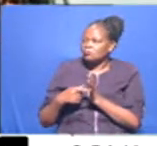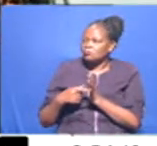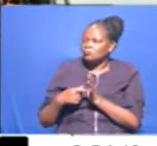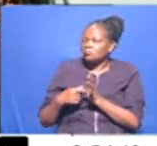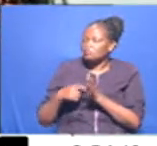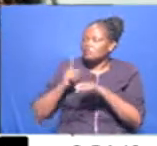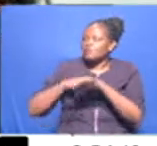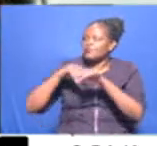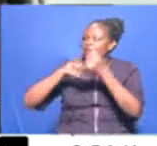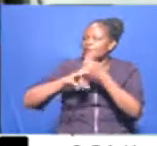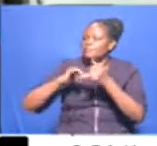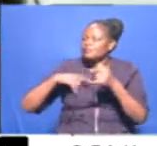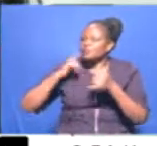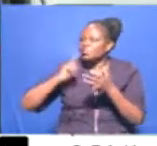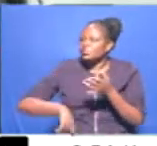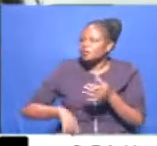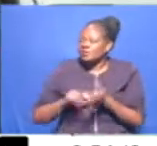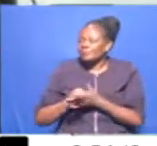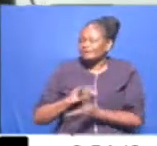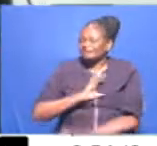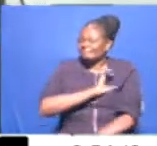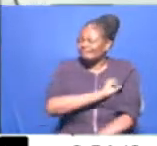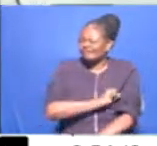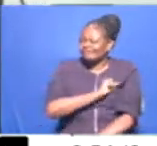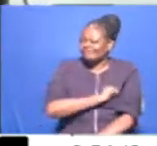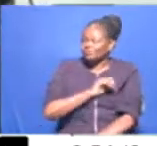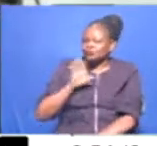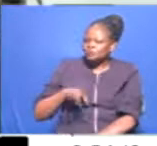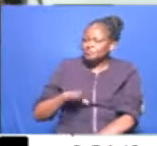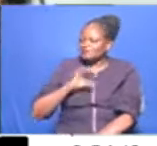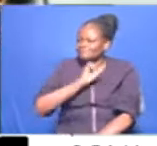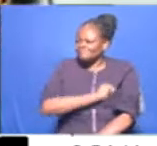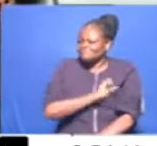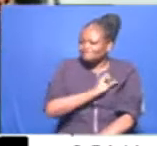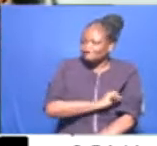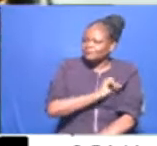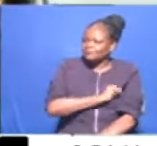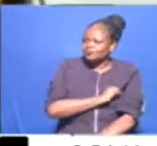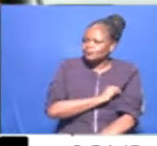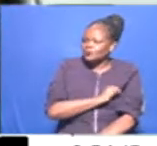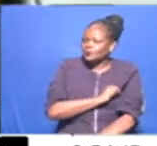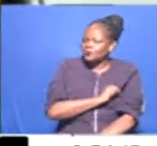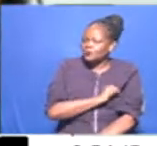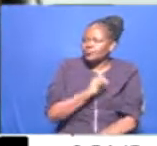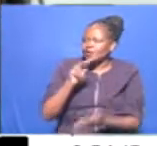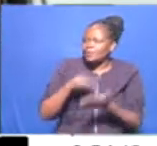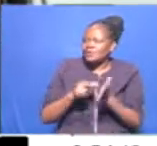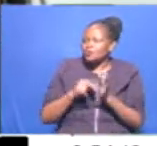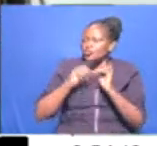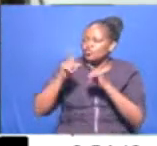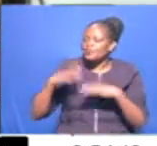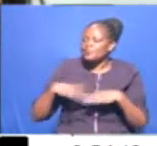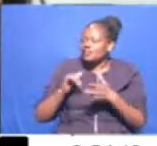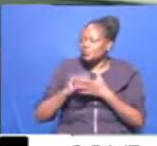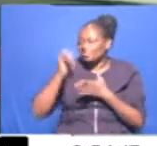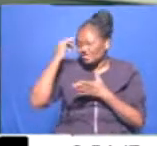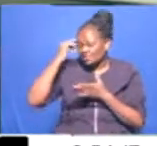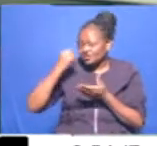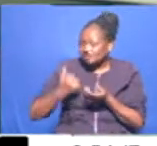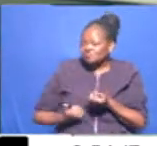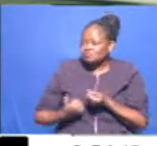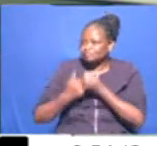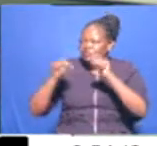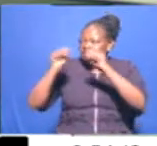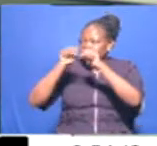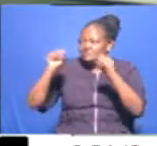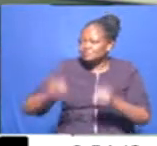people are told to persevere. If you're a woman, you're supposed to persevere. So you go to the people you think are your support system, and they tell